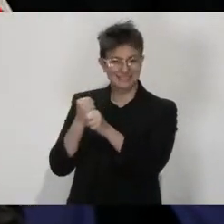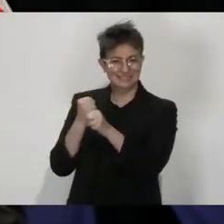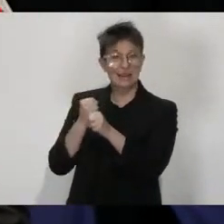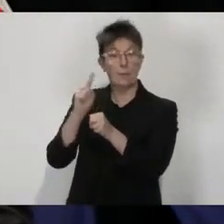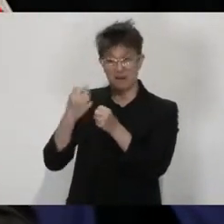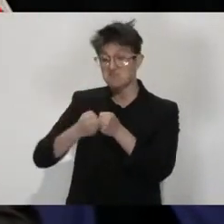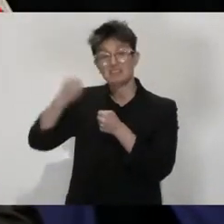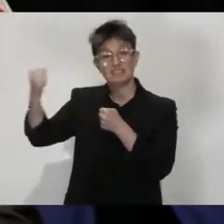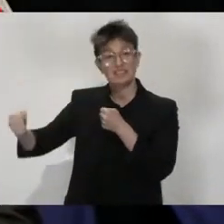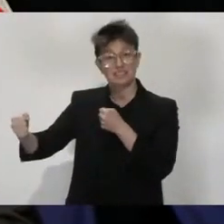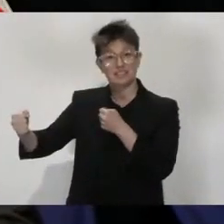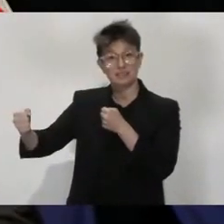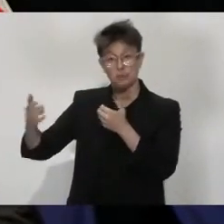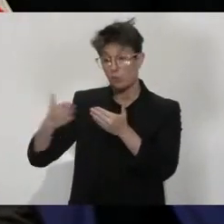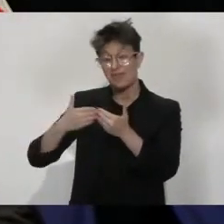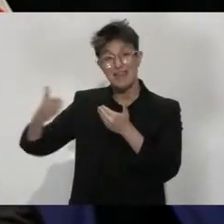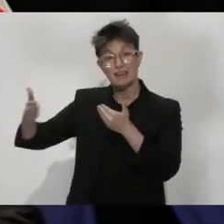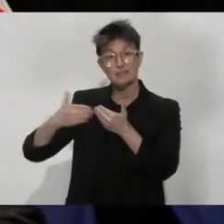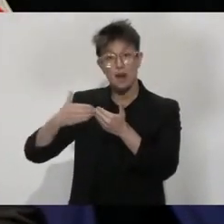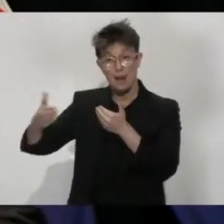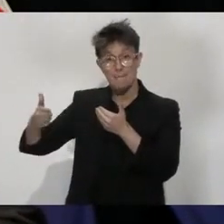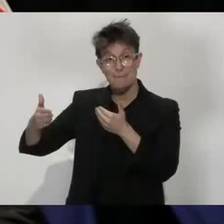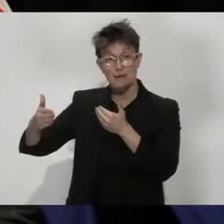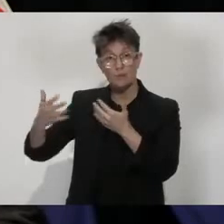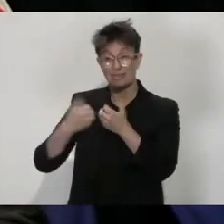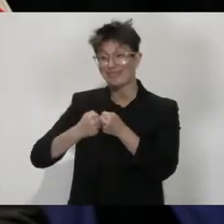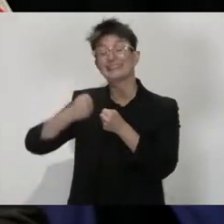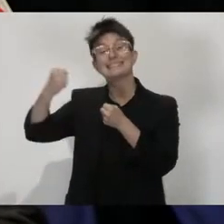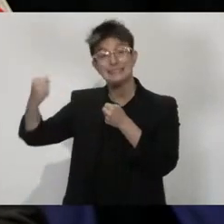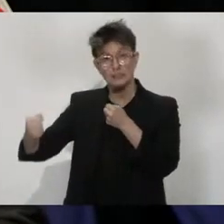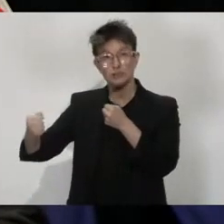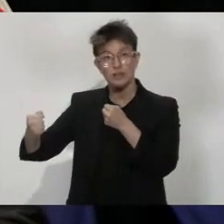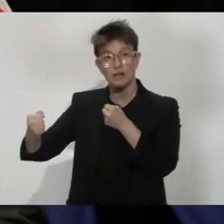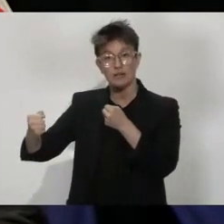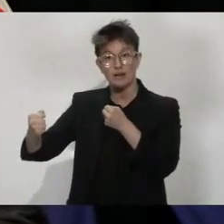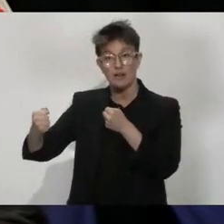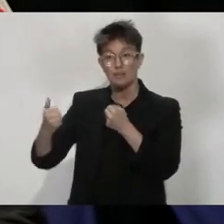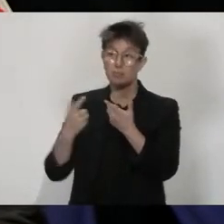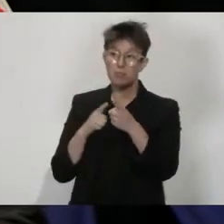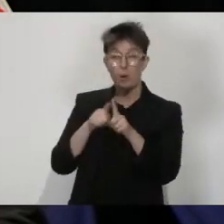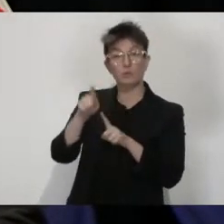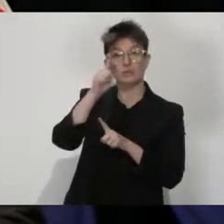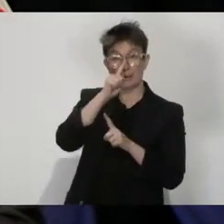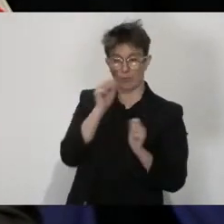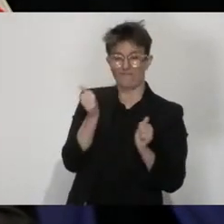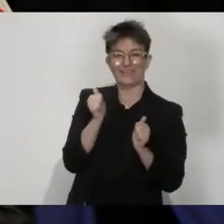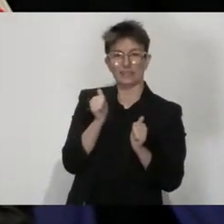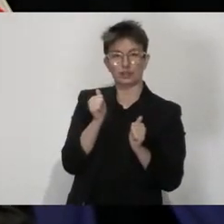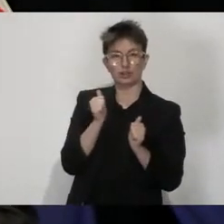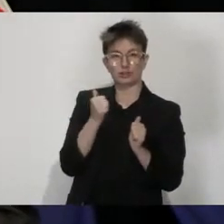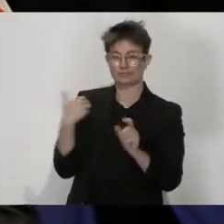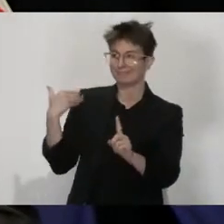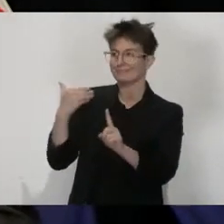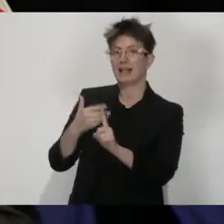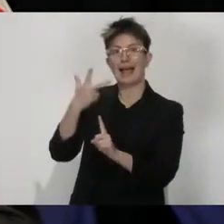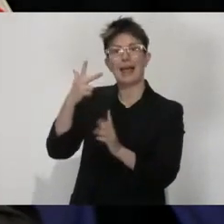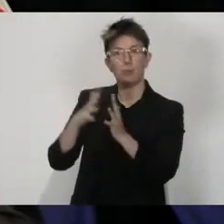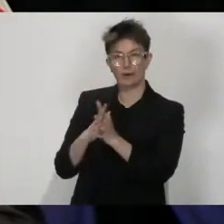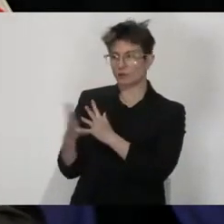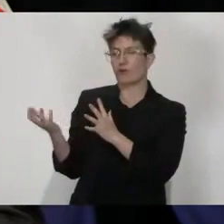August, the majority of wage subsidy extension recipients completed their 8 weeks. This represented